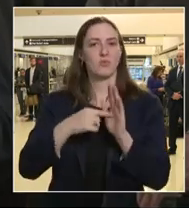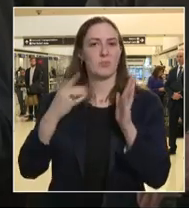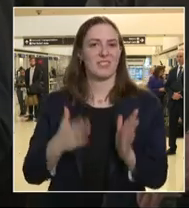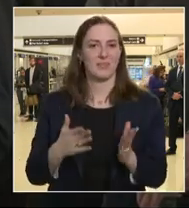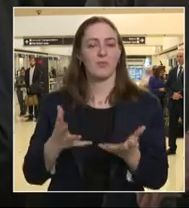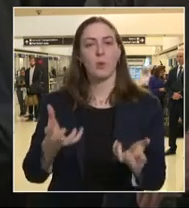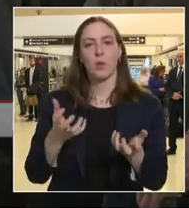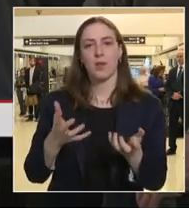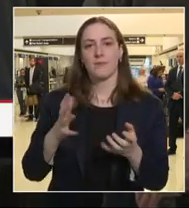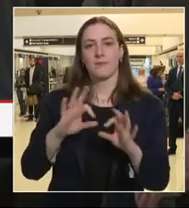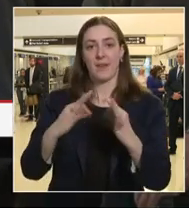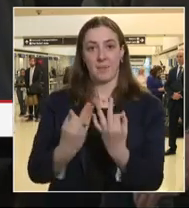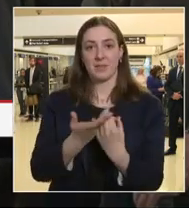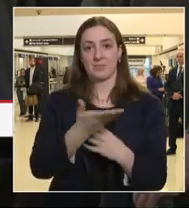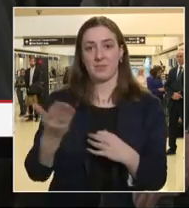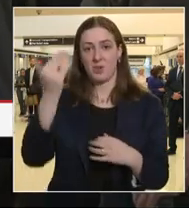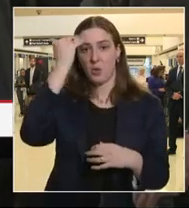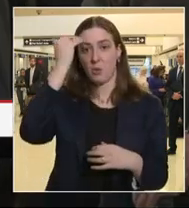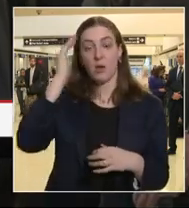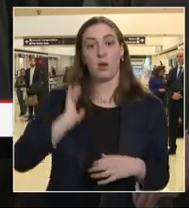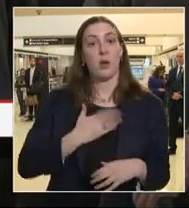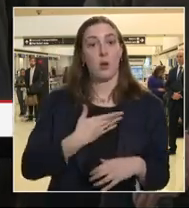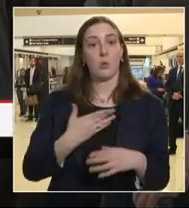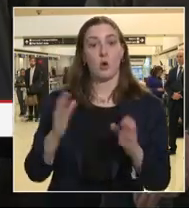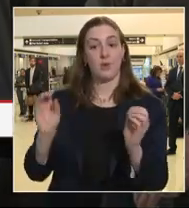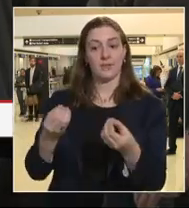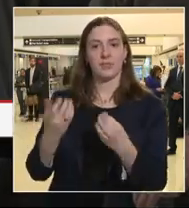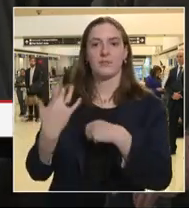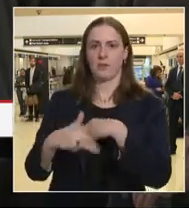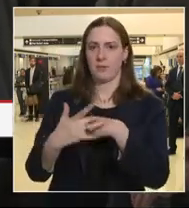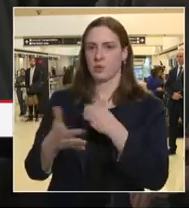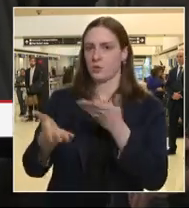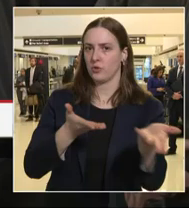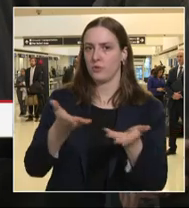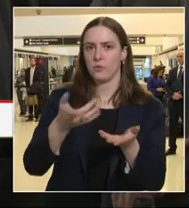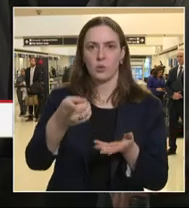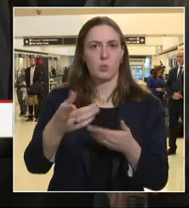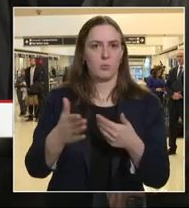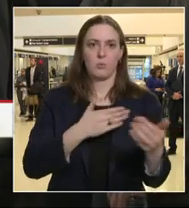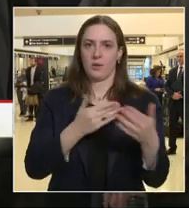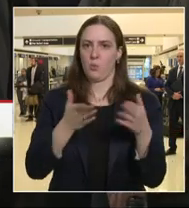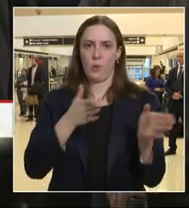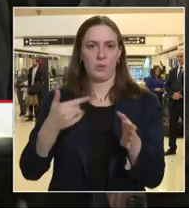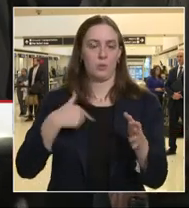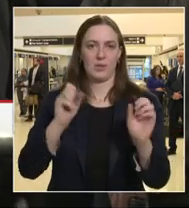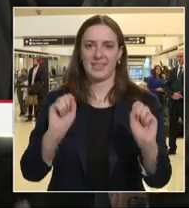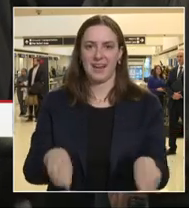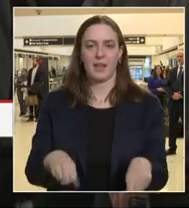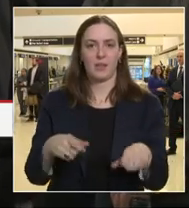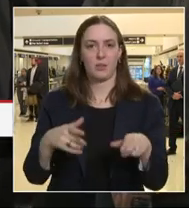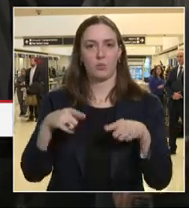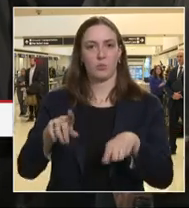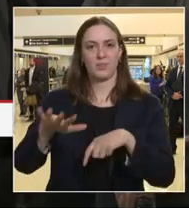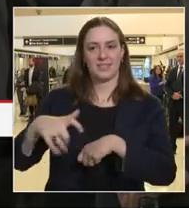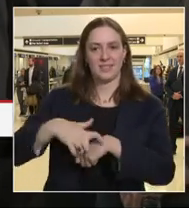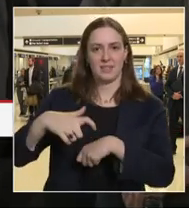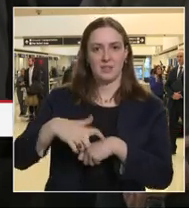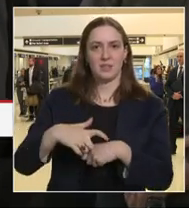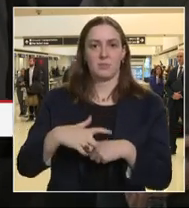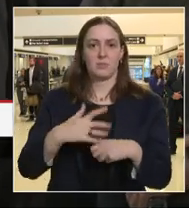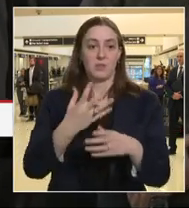that our office is available to serve you in any way we possibly can through this time of grief and transition and